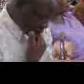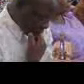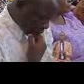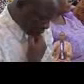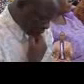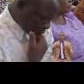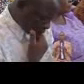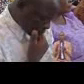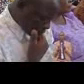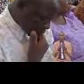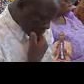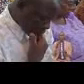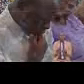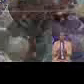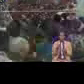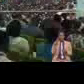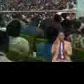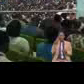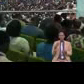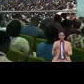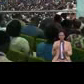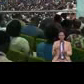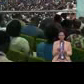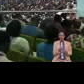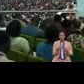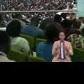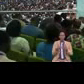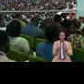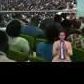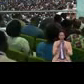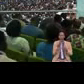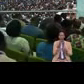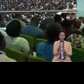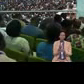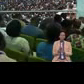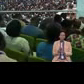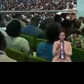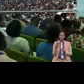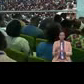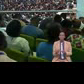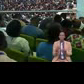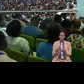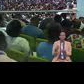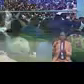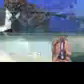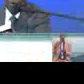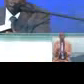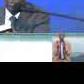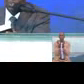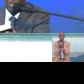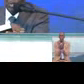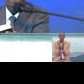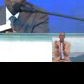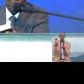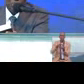Amen. For we have not received the spirit of bondage again to